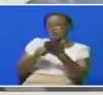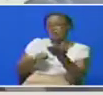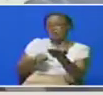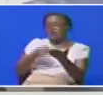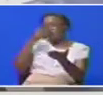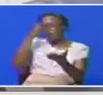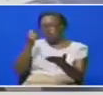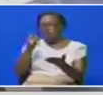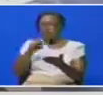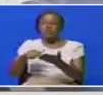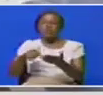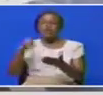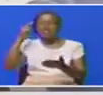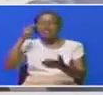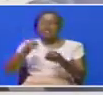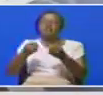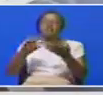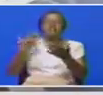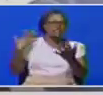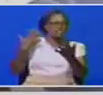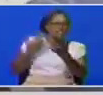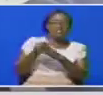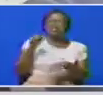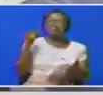because what I think we've been fed since